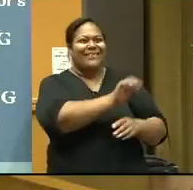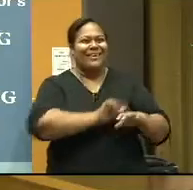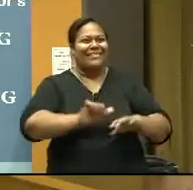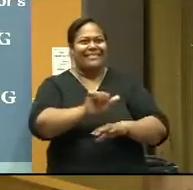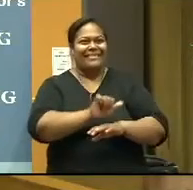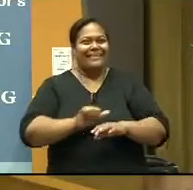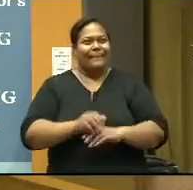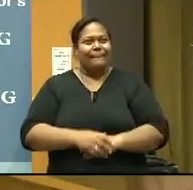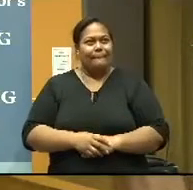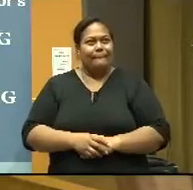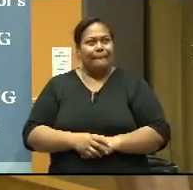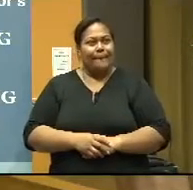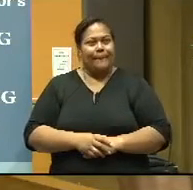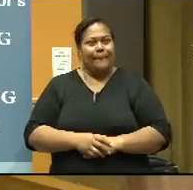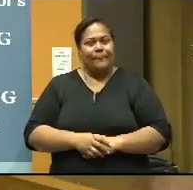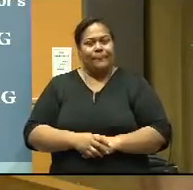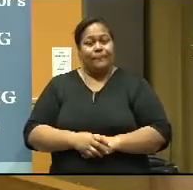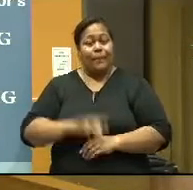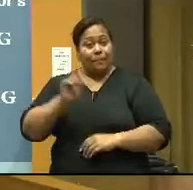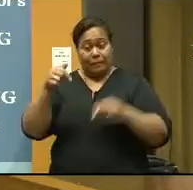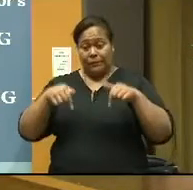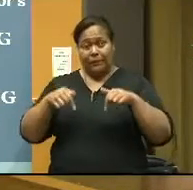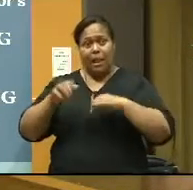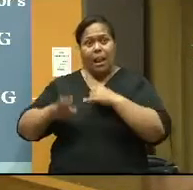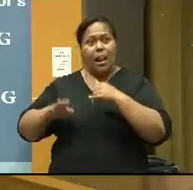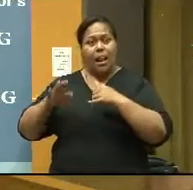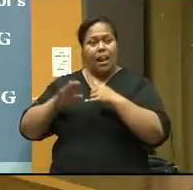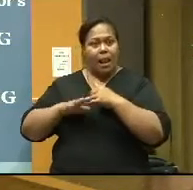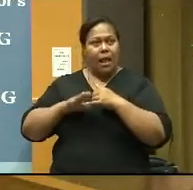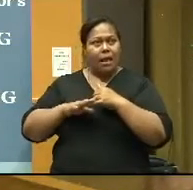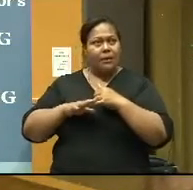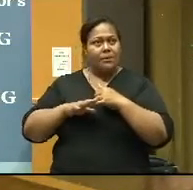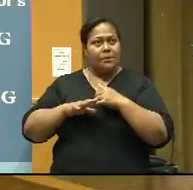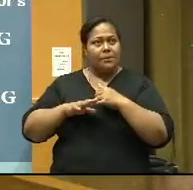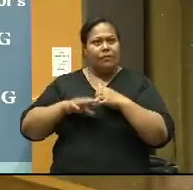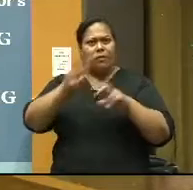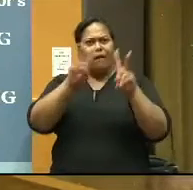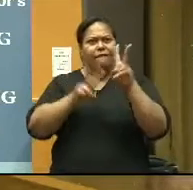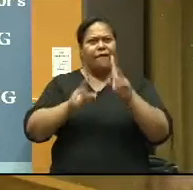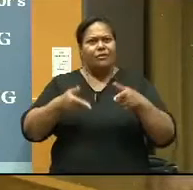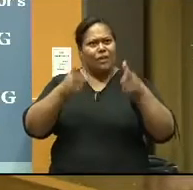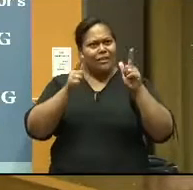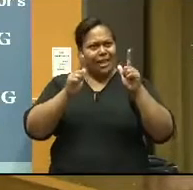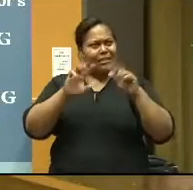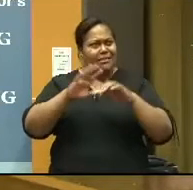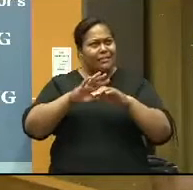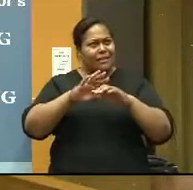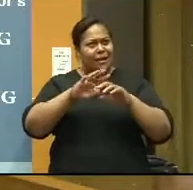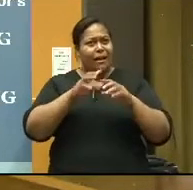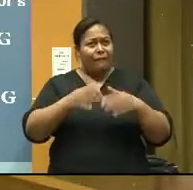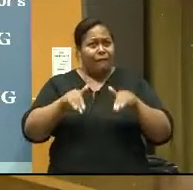And since this is the last of the Vice-Chancellor's forums, for me,